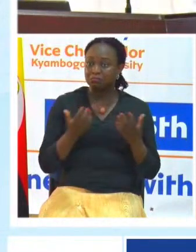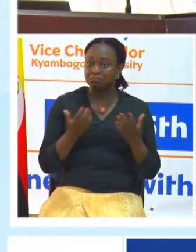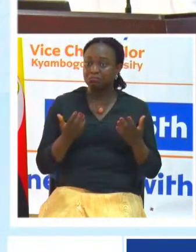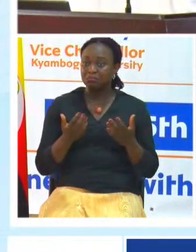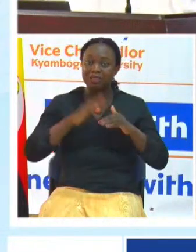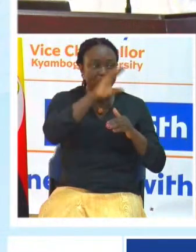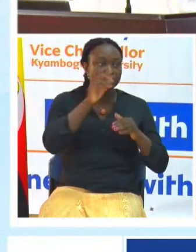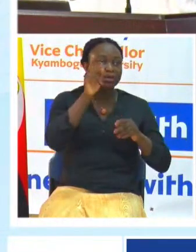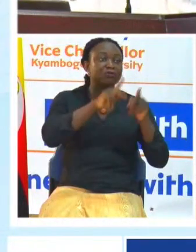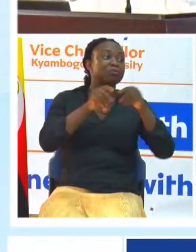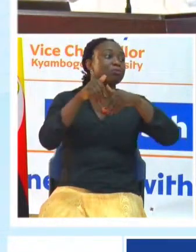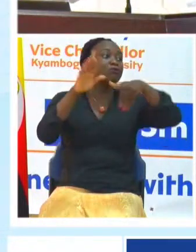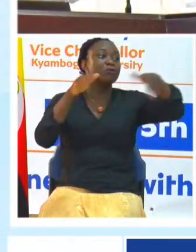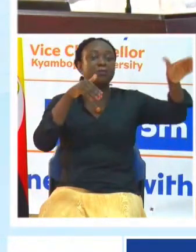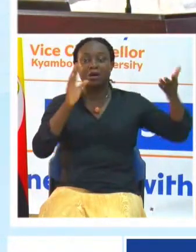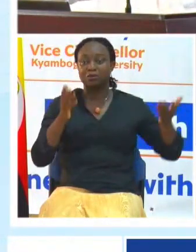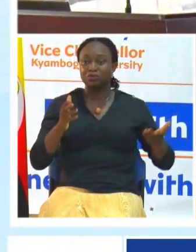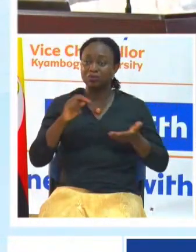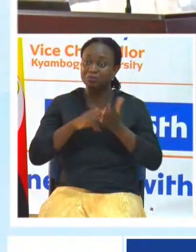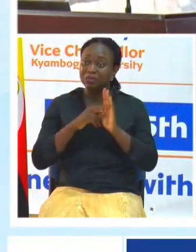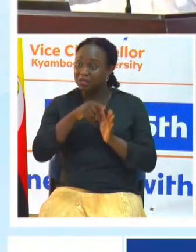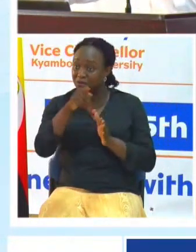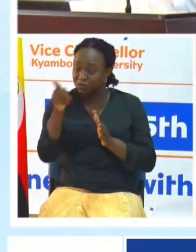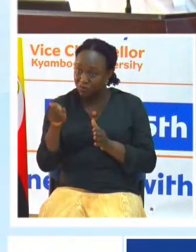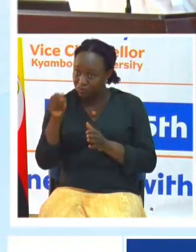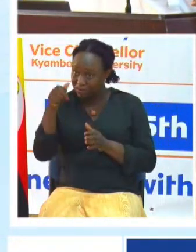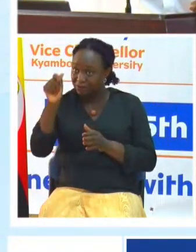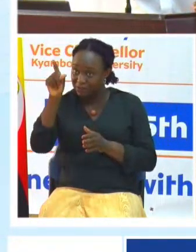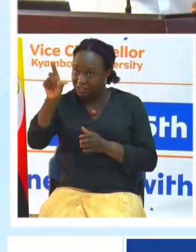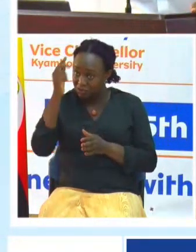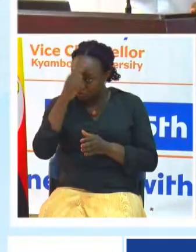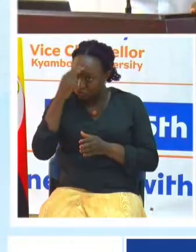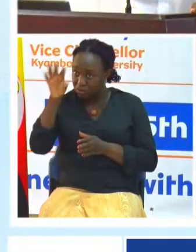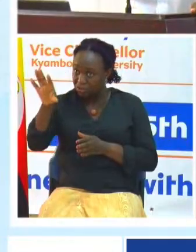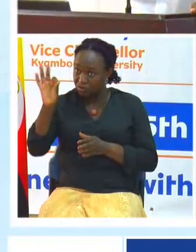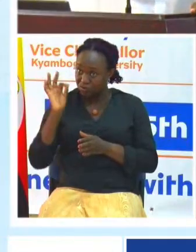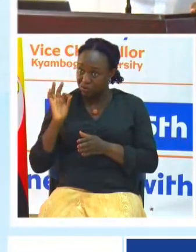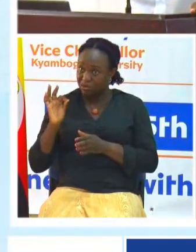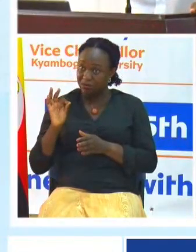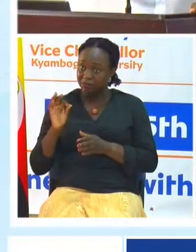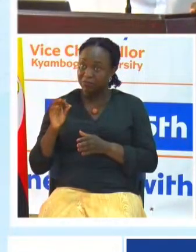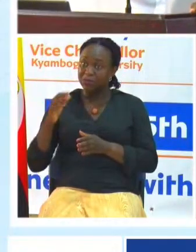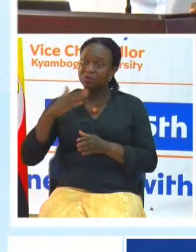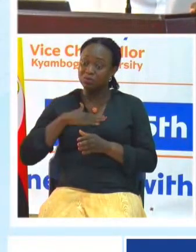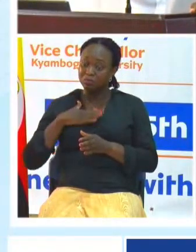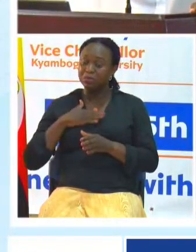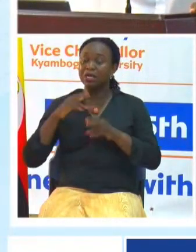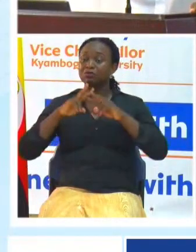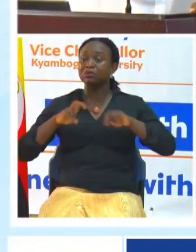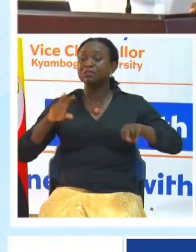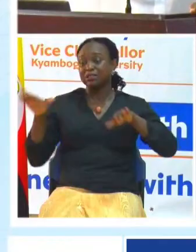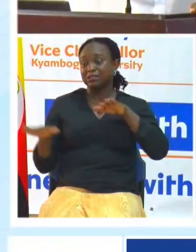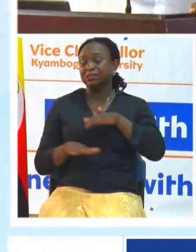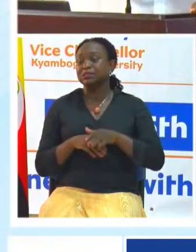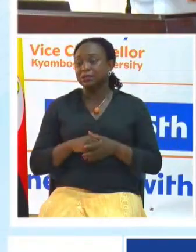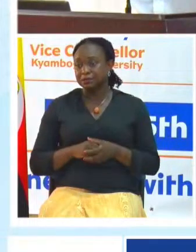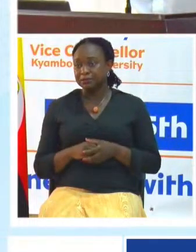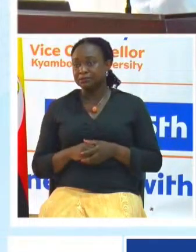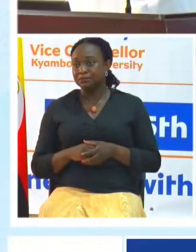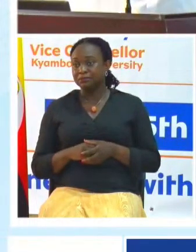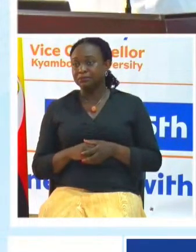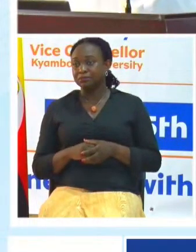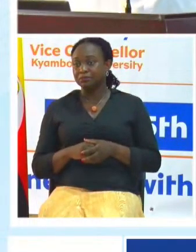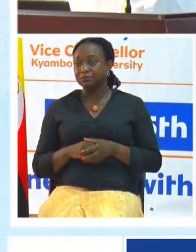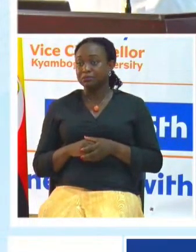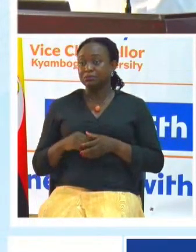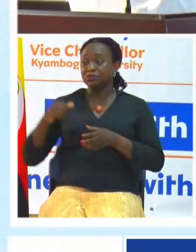partners. Meaning that you students that I've chosen, you will be research assistants. In a way that I'll